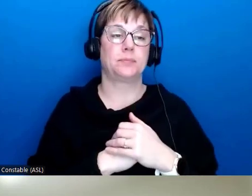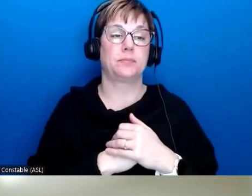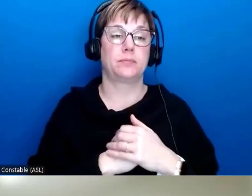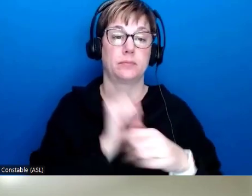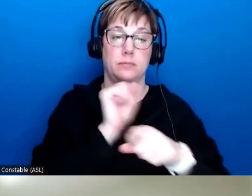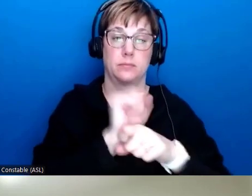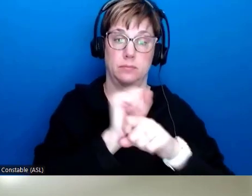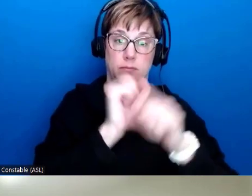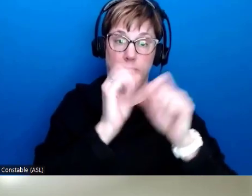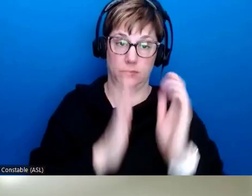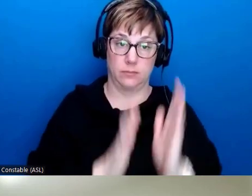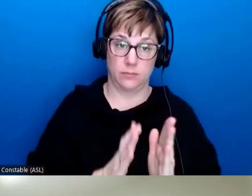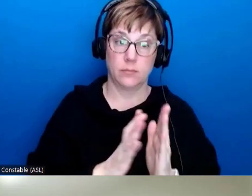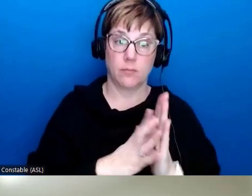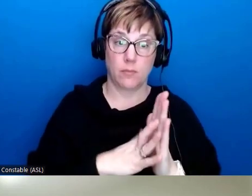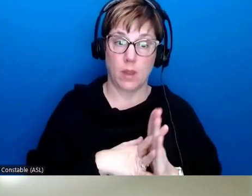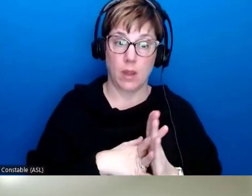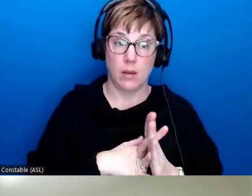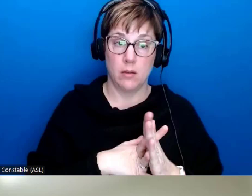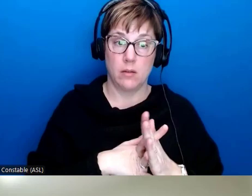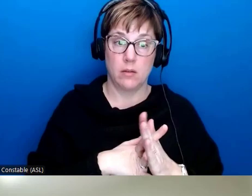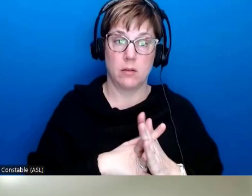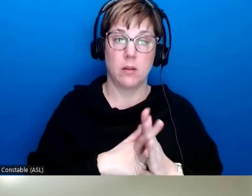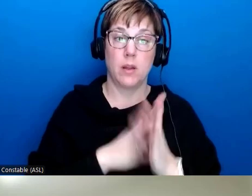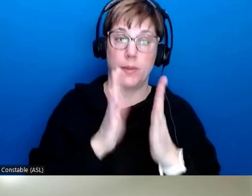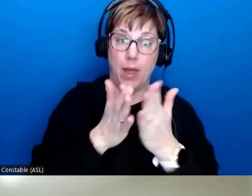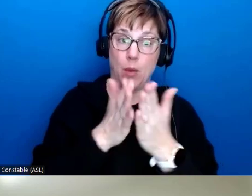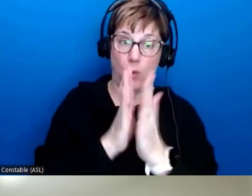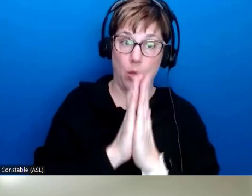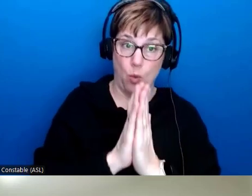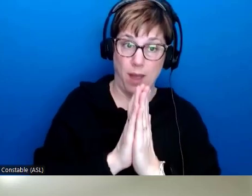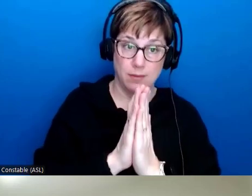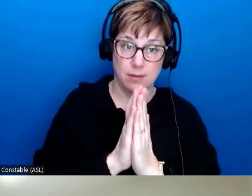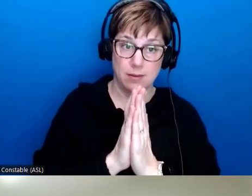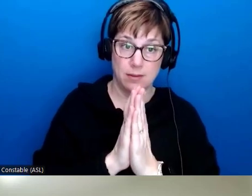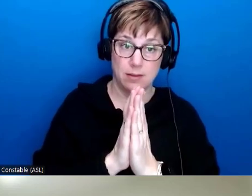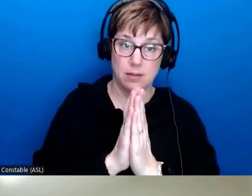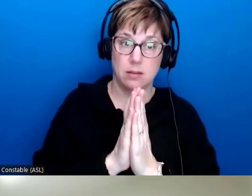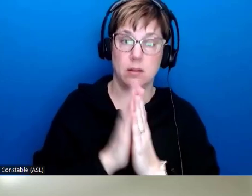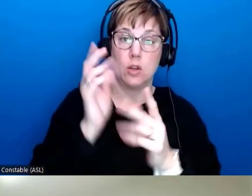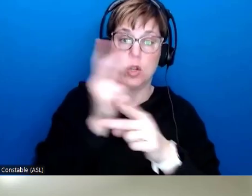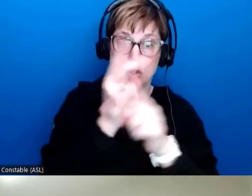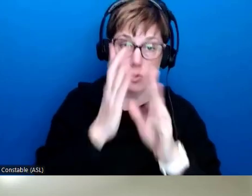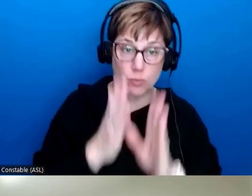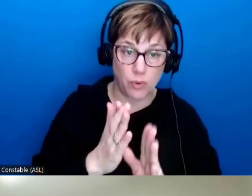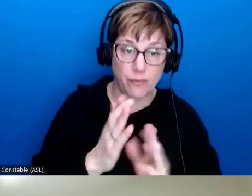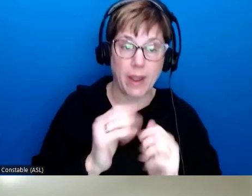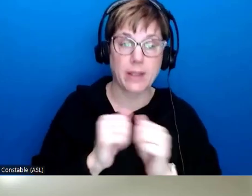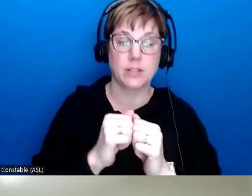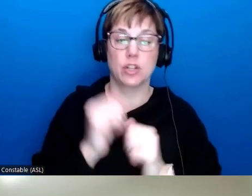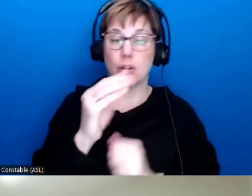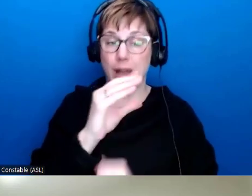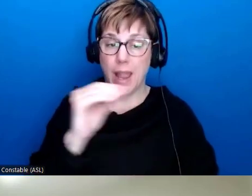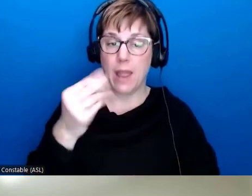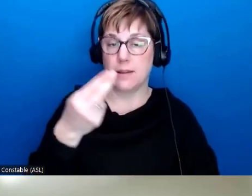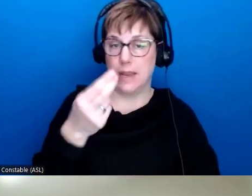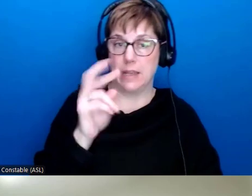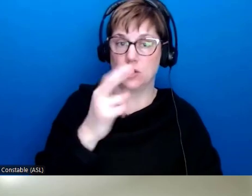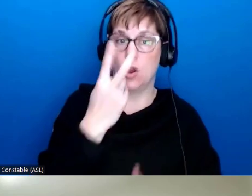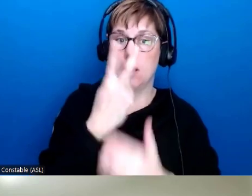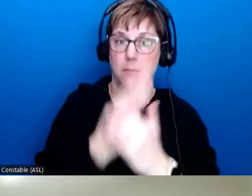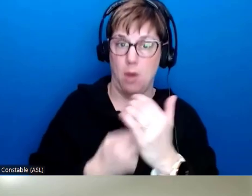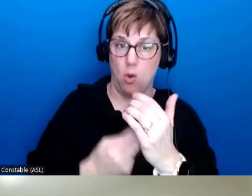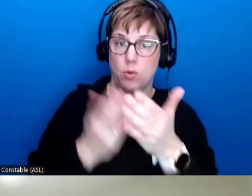make their reasonable accommodation request to the supervisor and to human resources, and to make